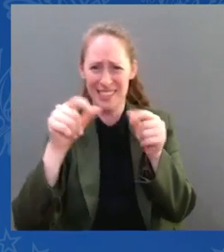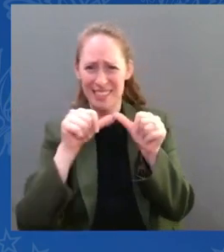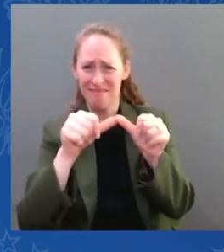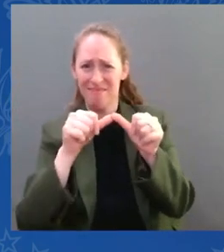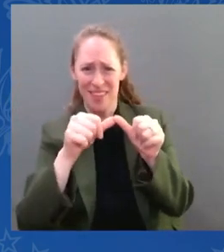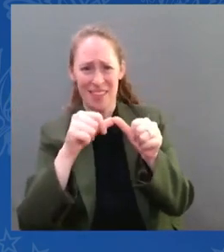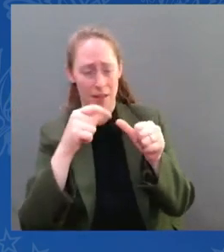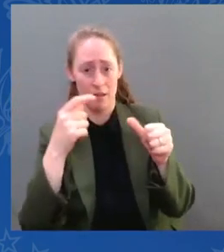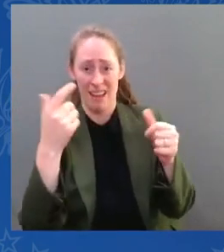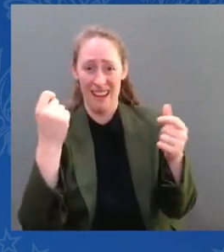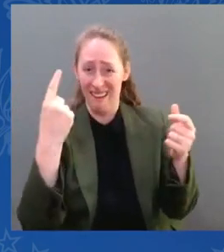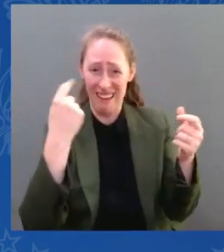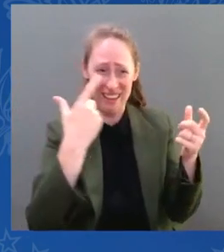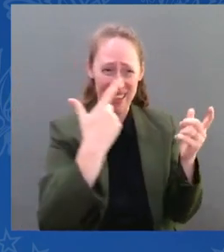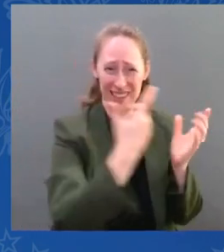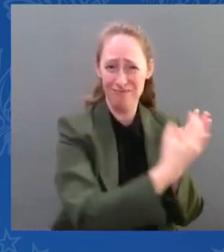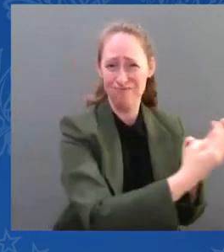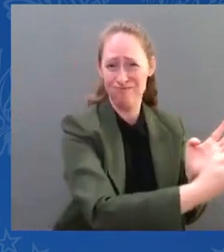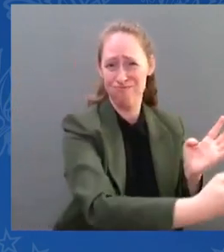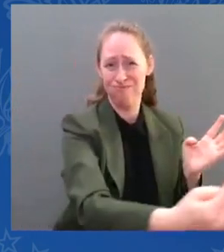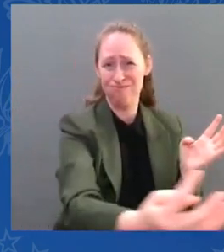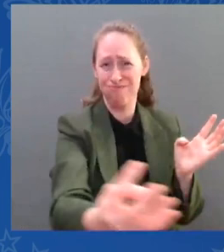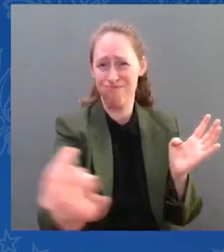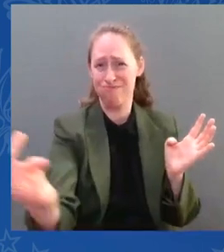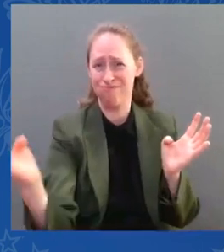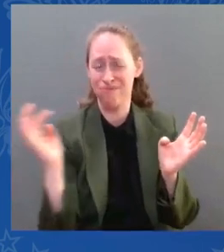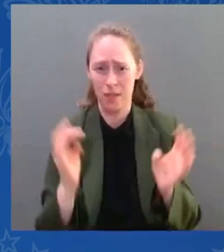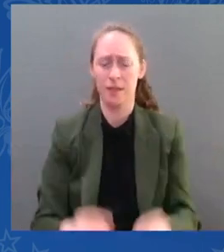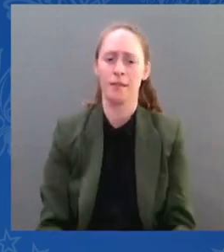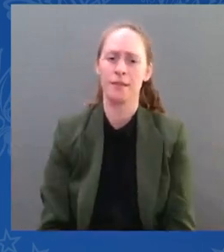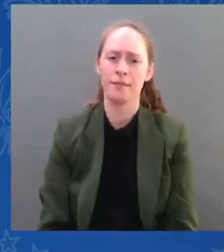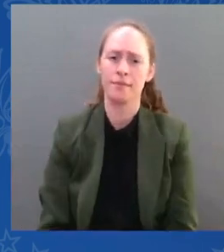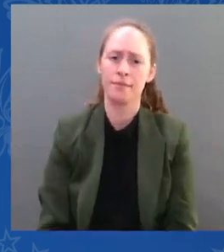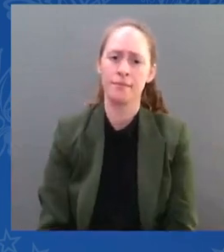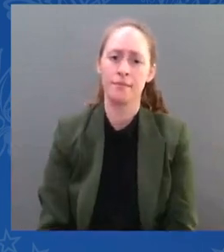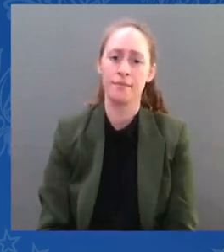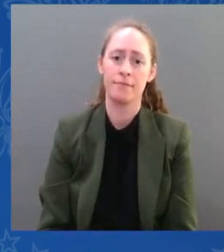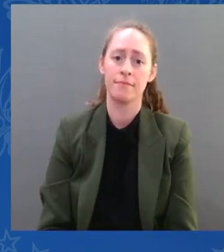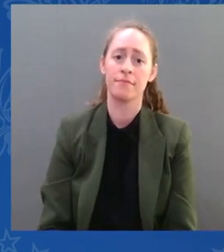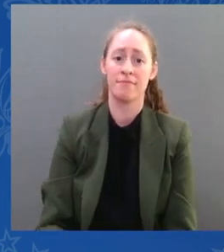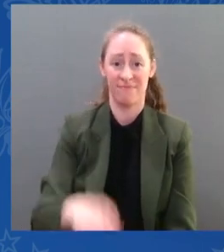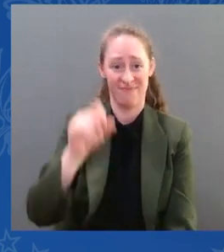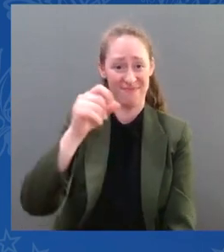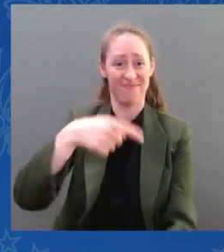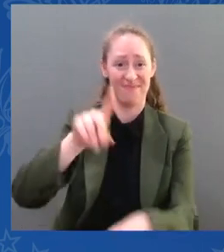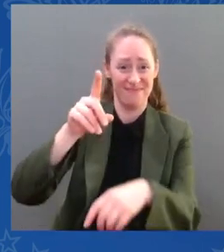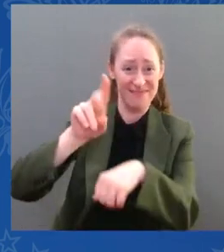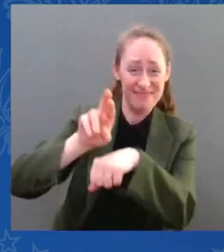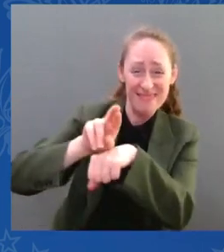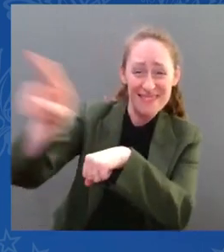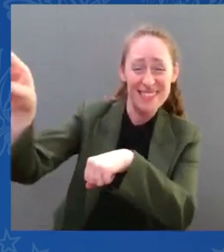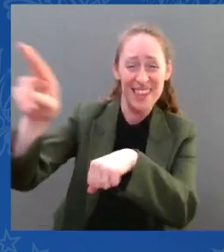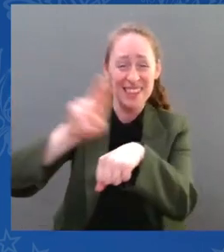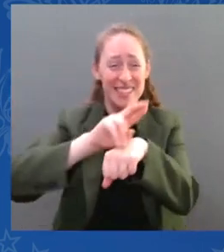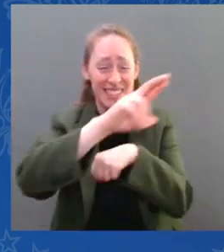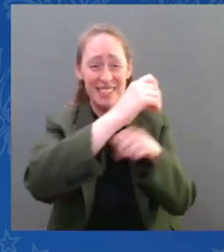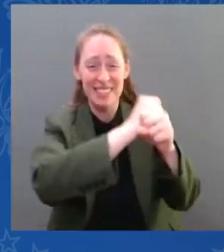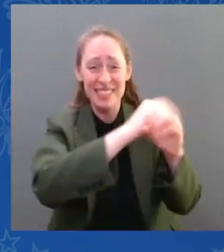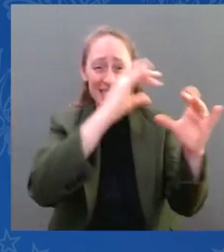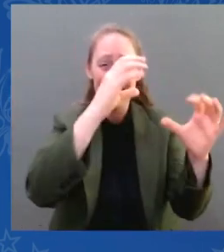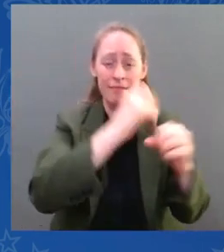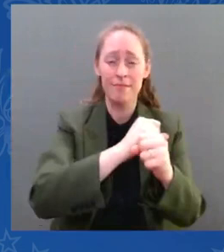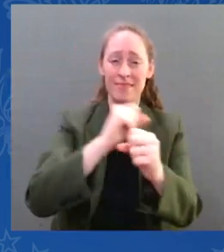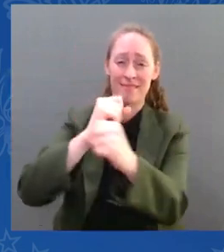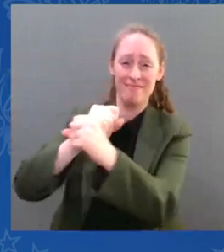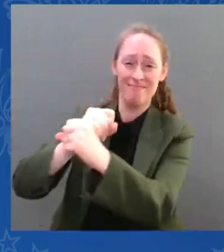explosions, was blocking the way forward. C Troop immediately came under heavy enemy fire from both sides of the road. Specialist